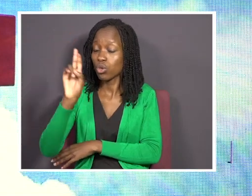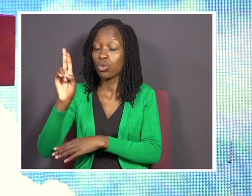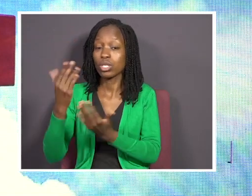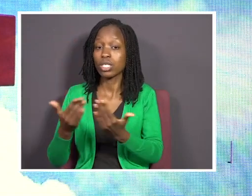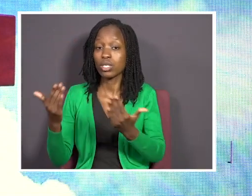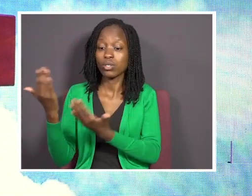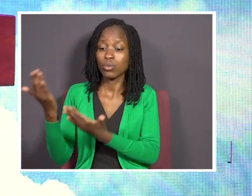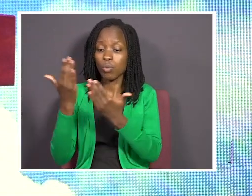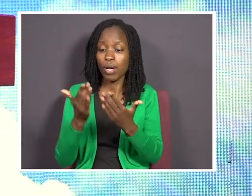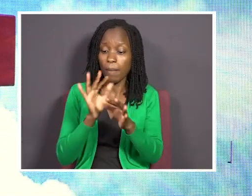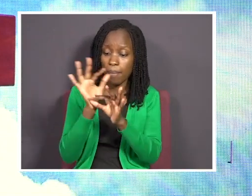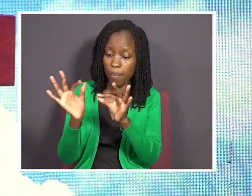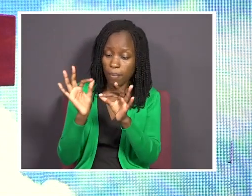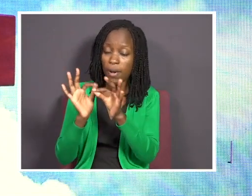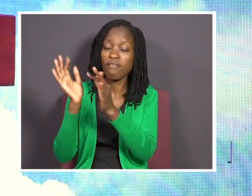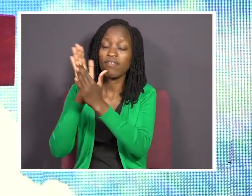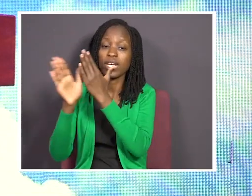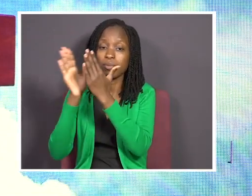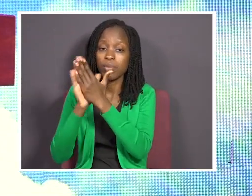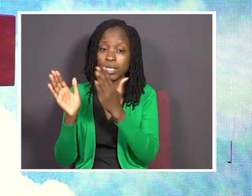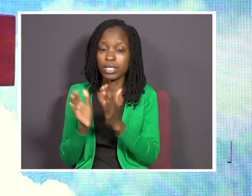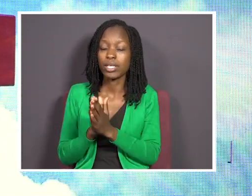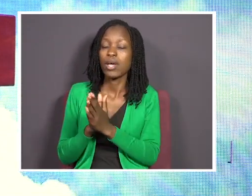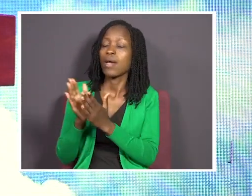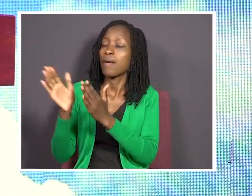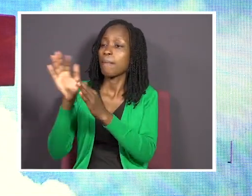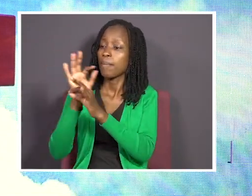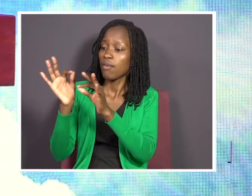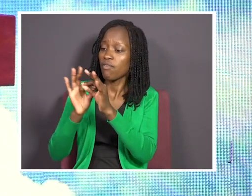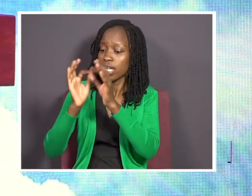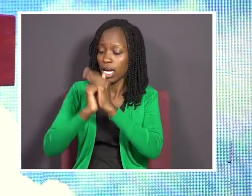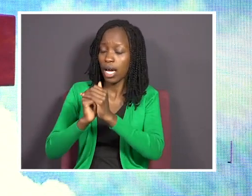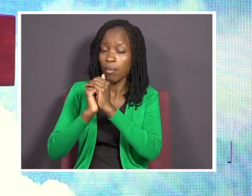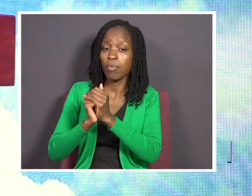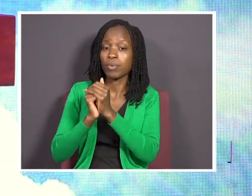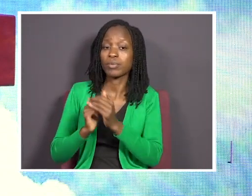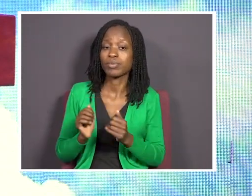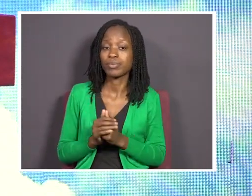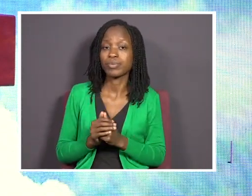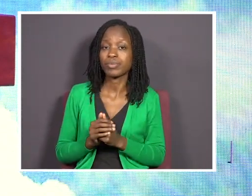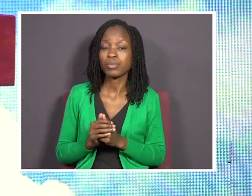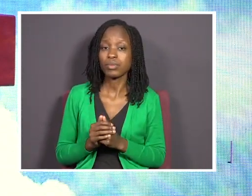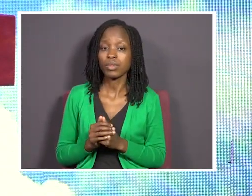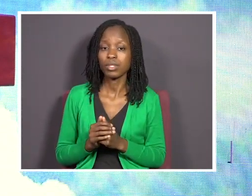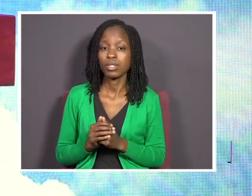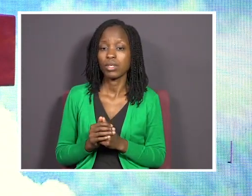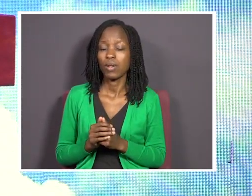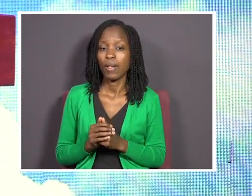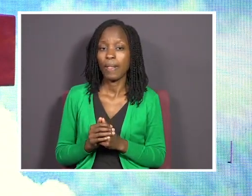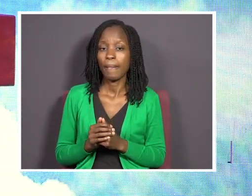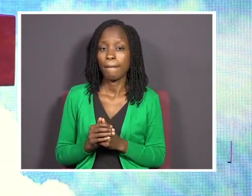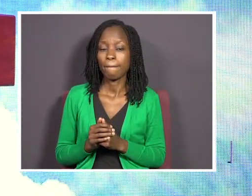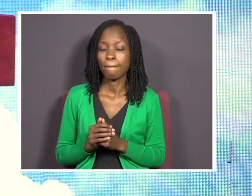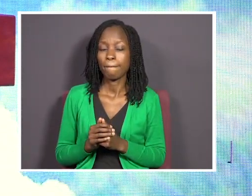bring perfect praise. He perfects adoration by those that perhaps we would look down upon